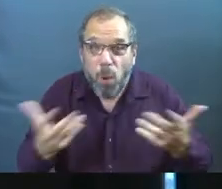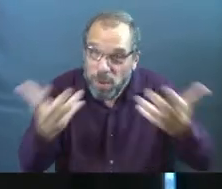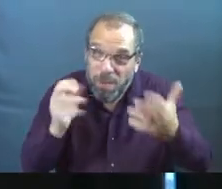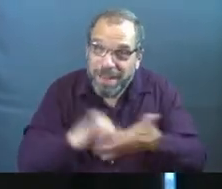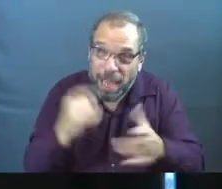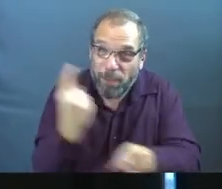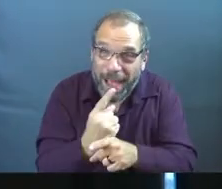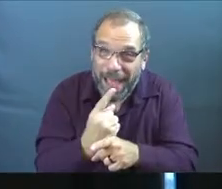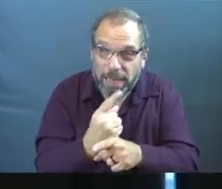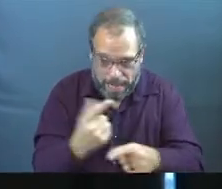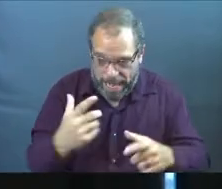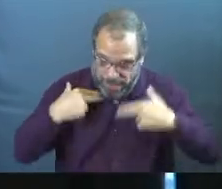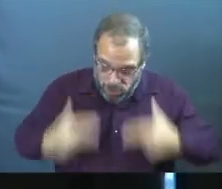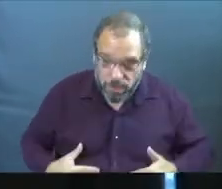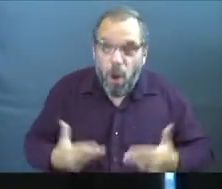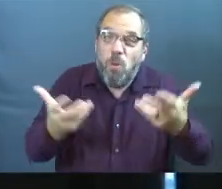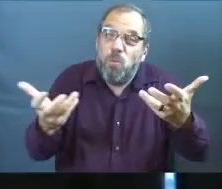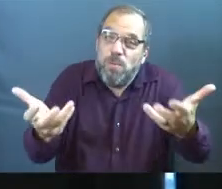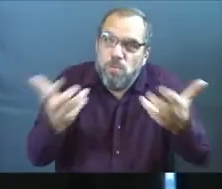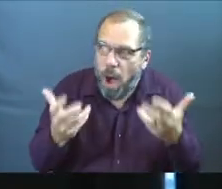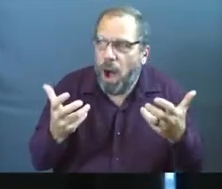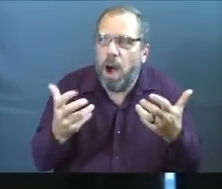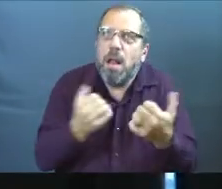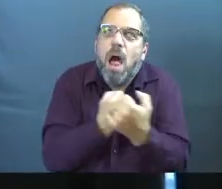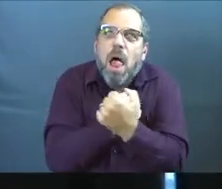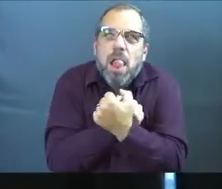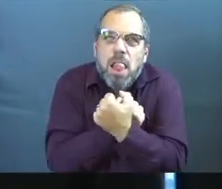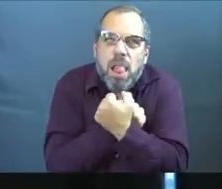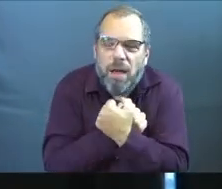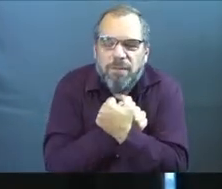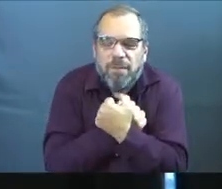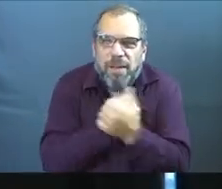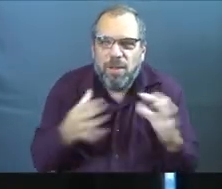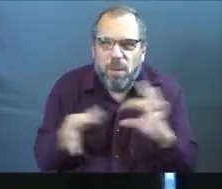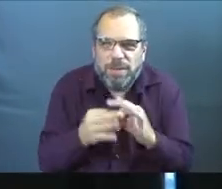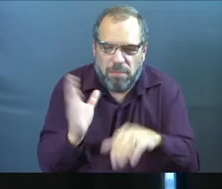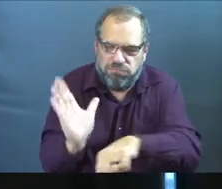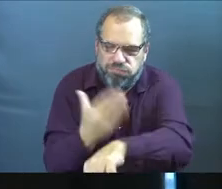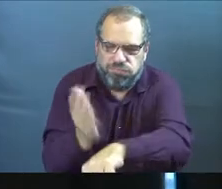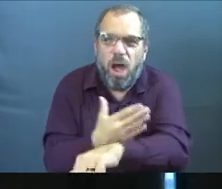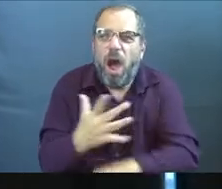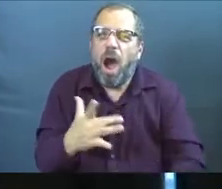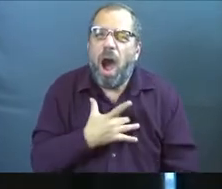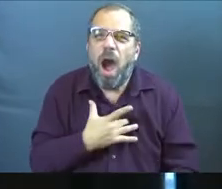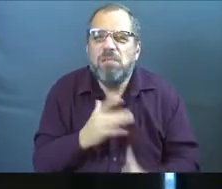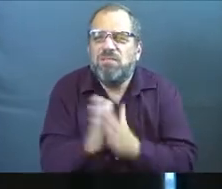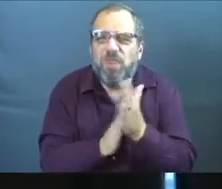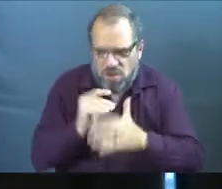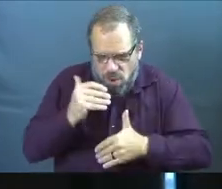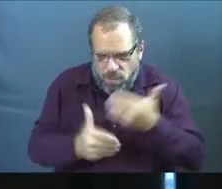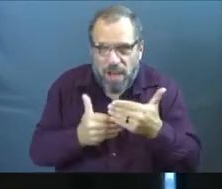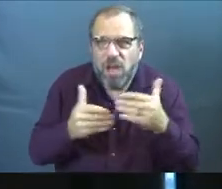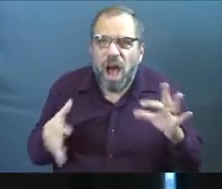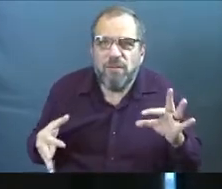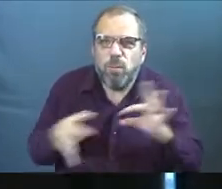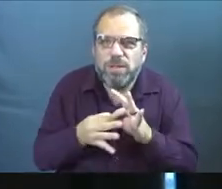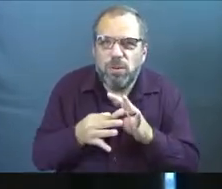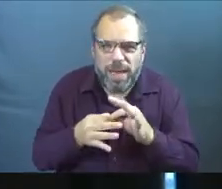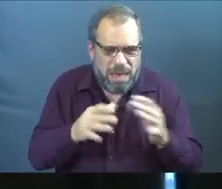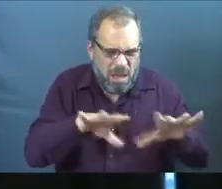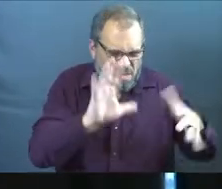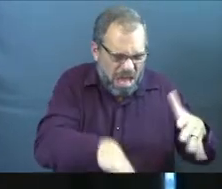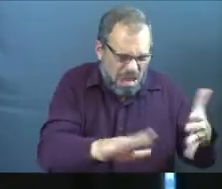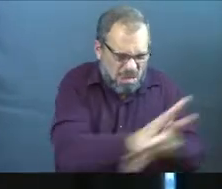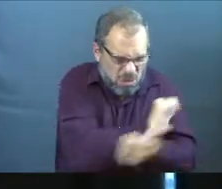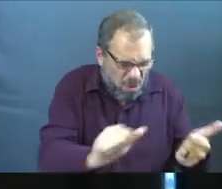want that. As human beings, we love that. Our heart is for the process of restoration, watching